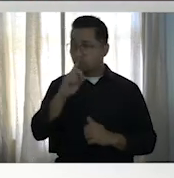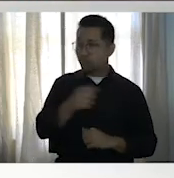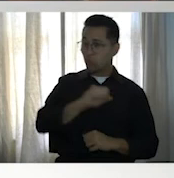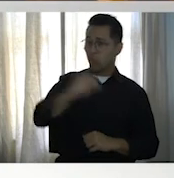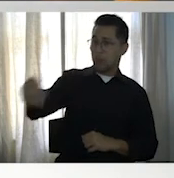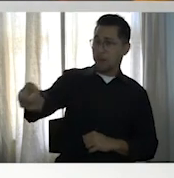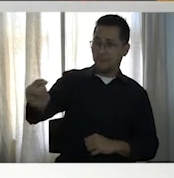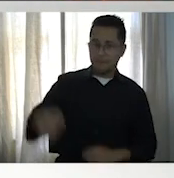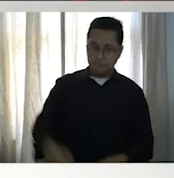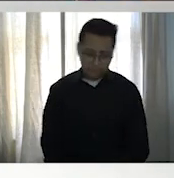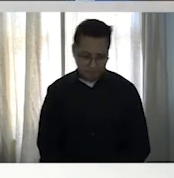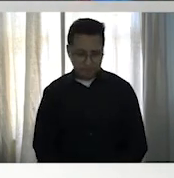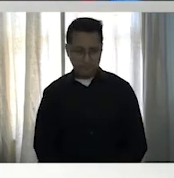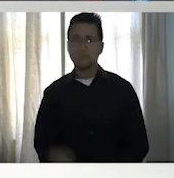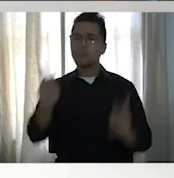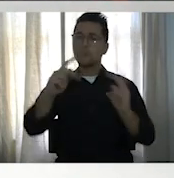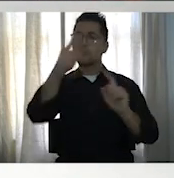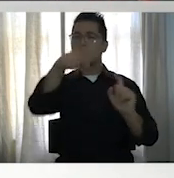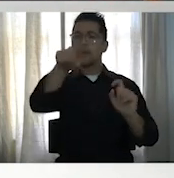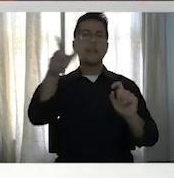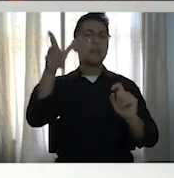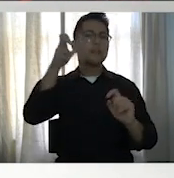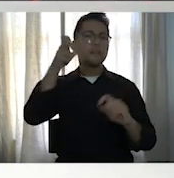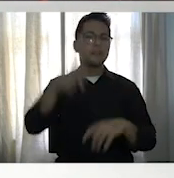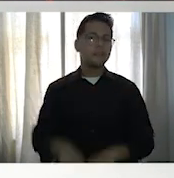give you the mics so they can hear it on the...